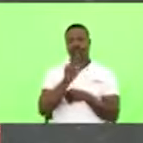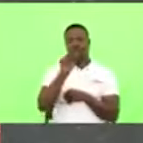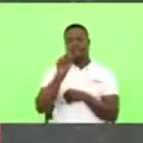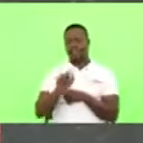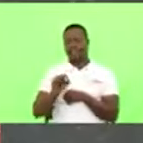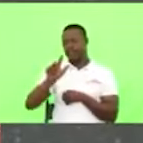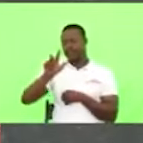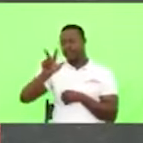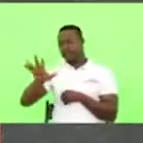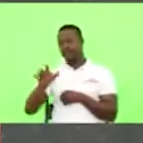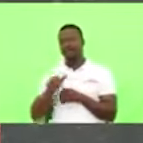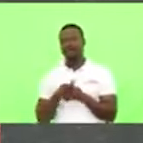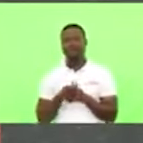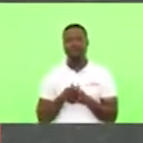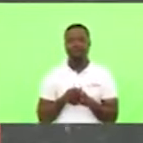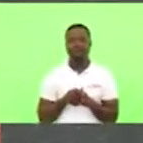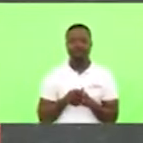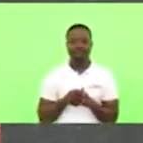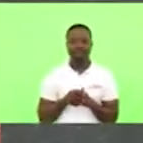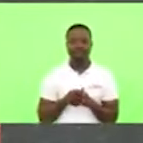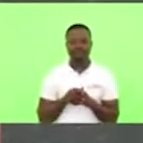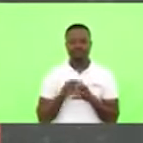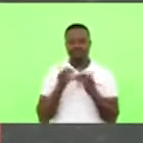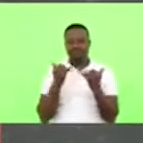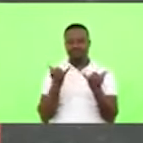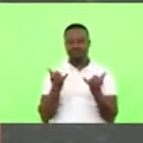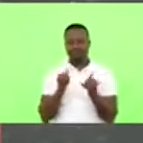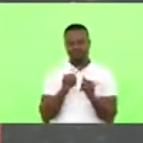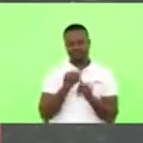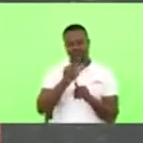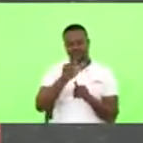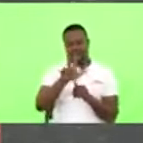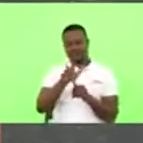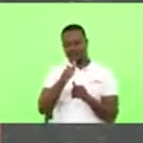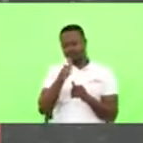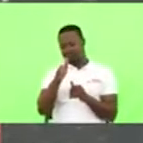verse 35. Okay, let's take it from 36.